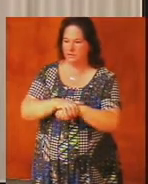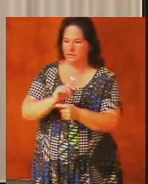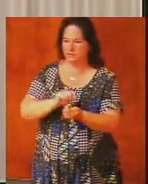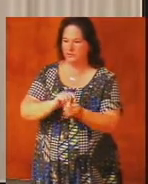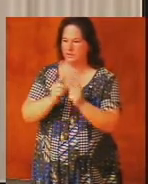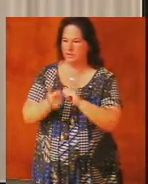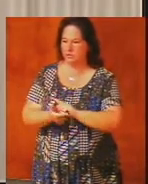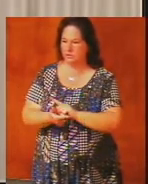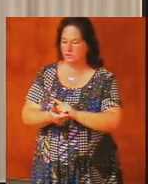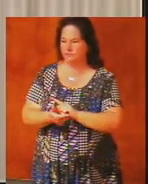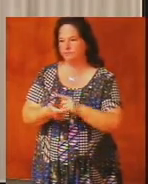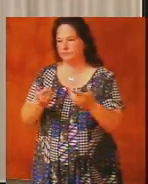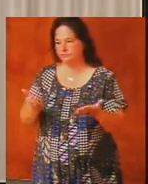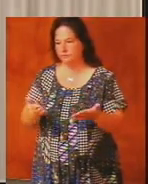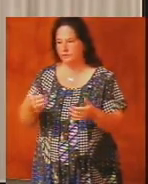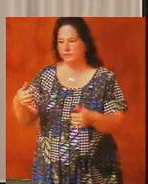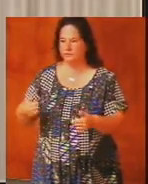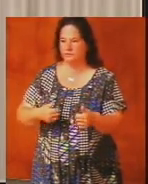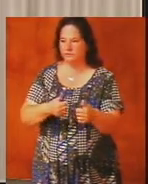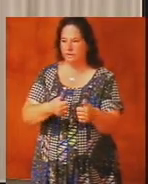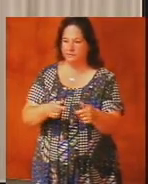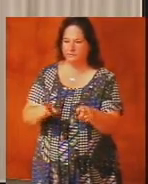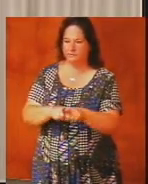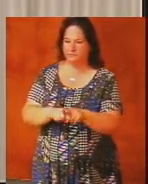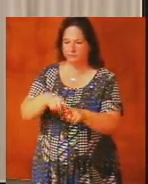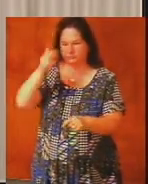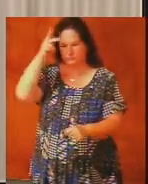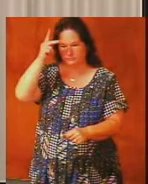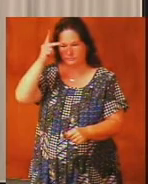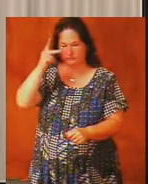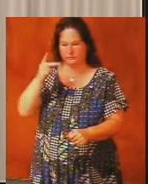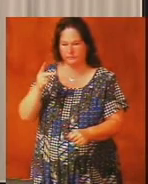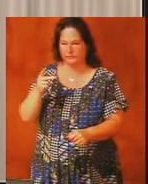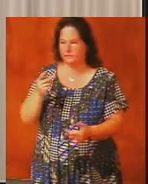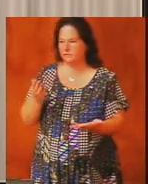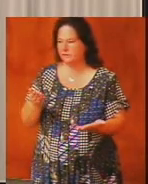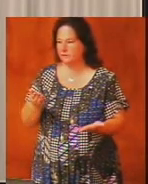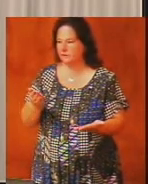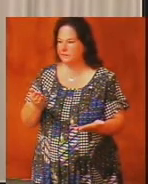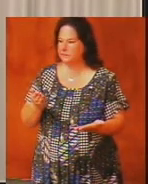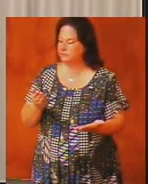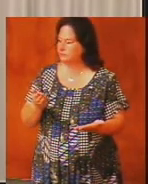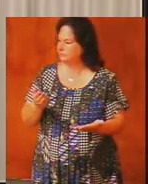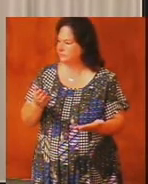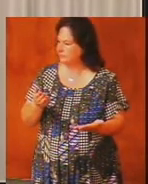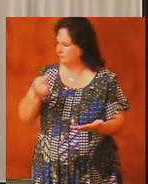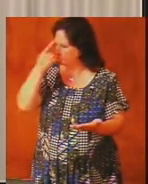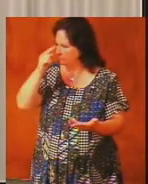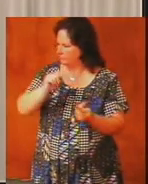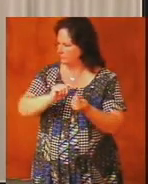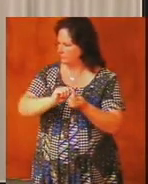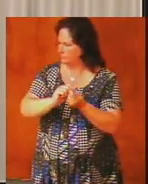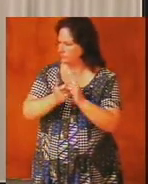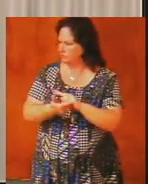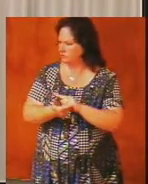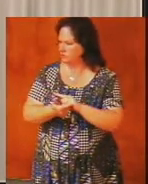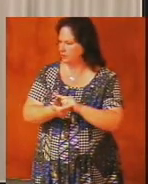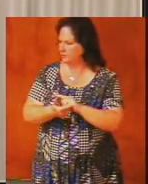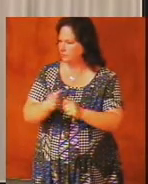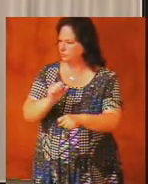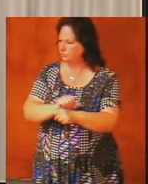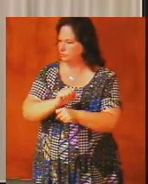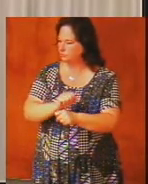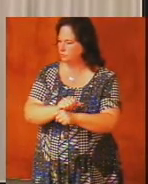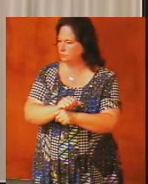translation follows the same philosophy as far as that translation work is